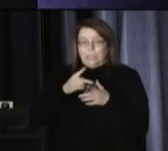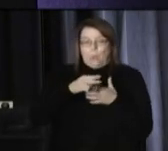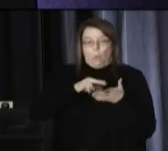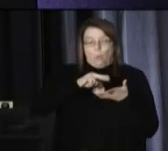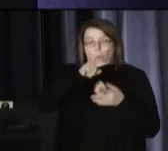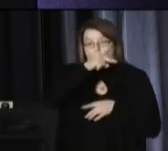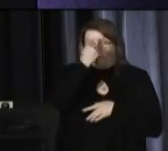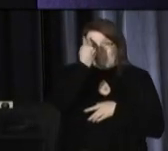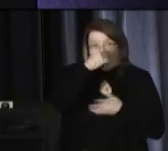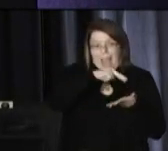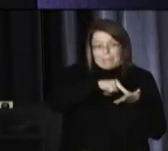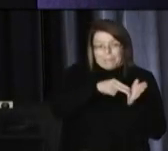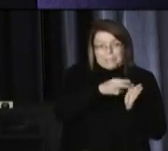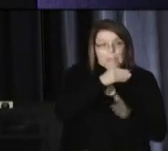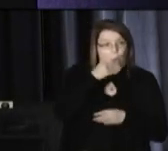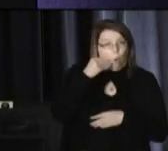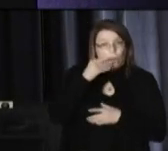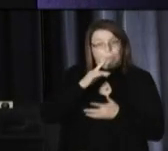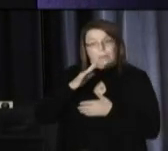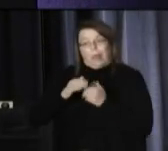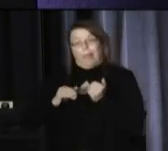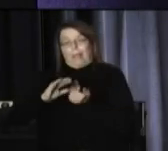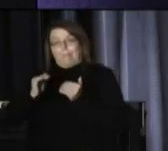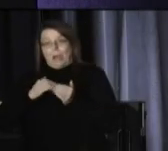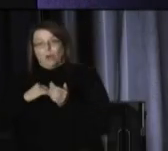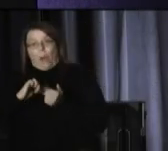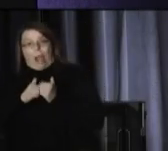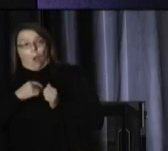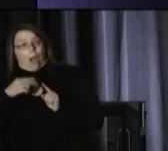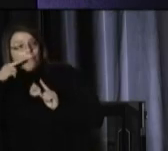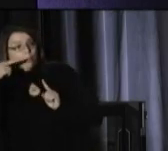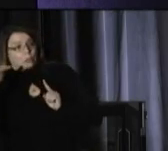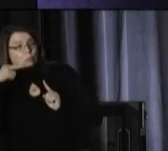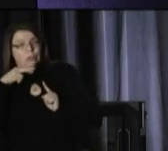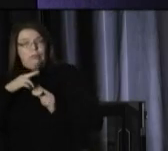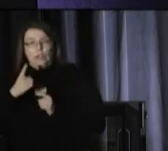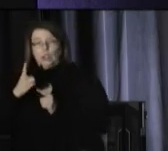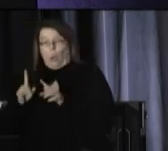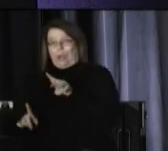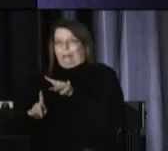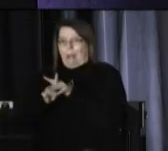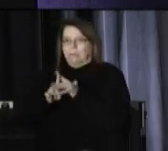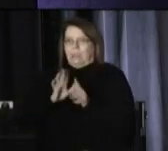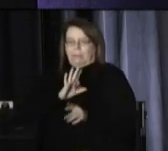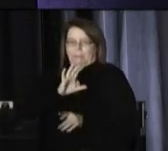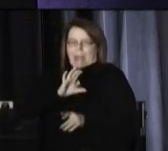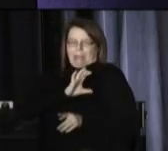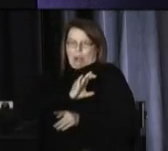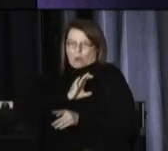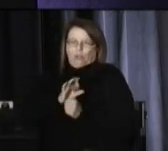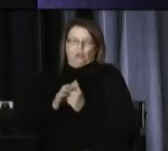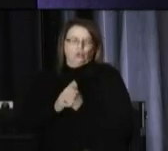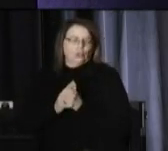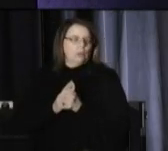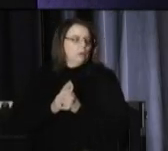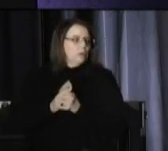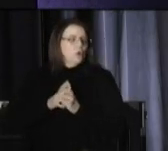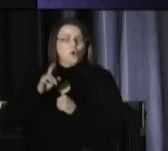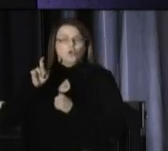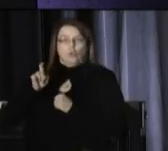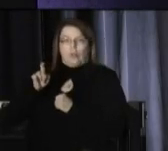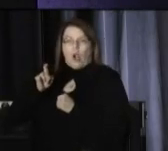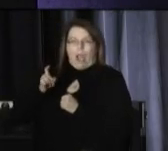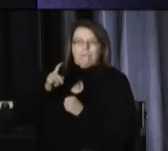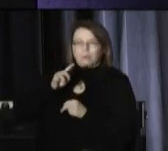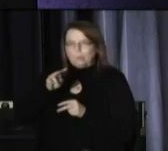want to perceive, and so those questions often come out in my characters, and they're having to grapple with